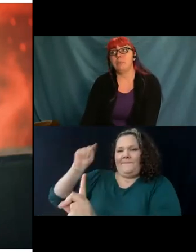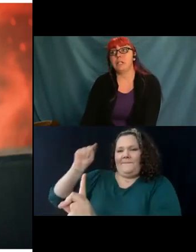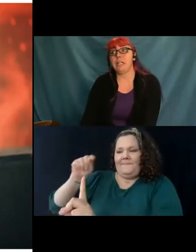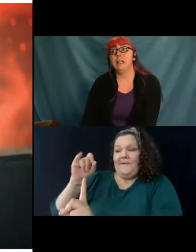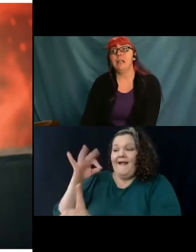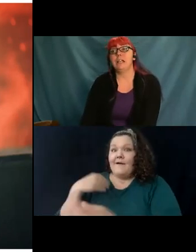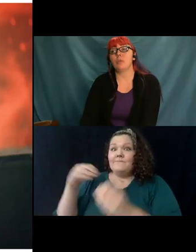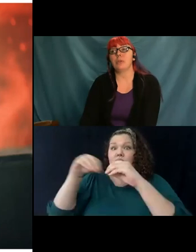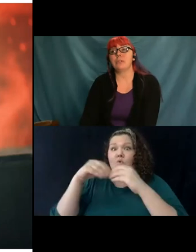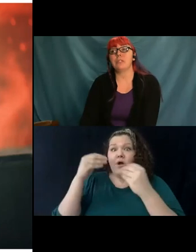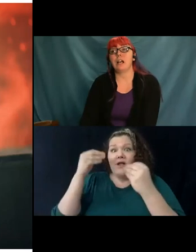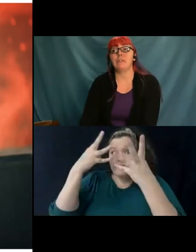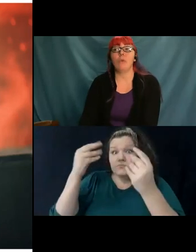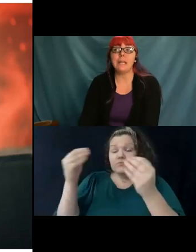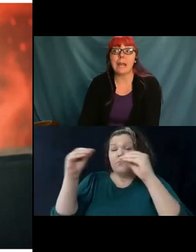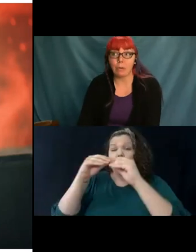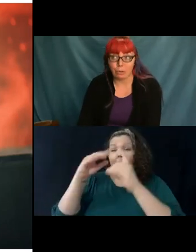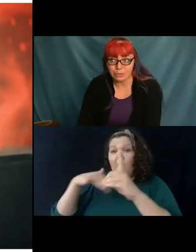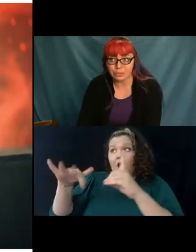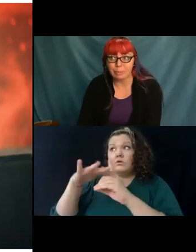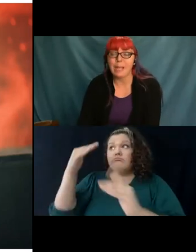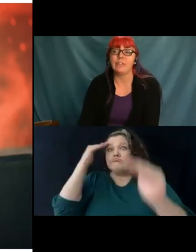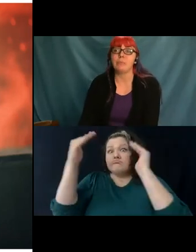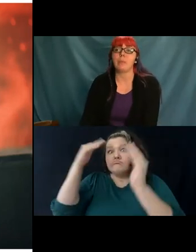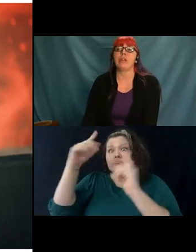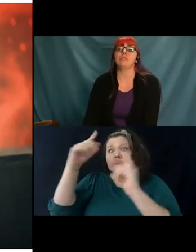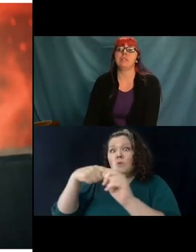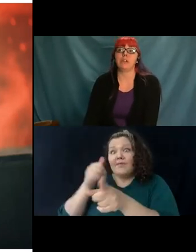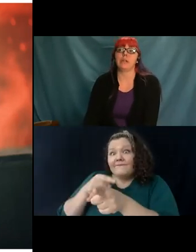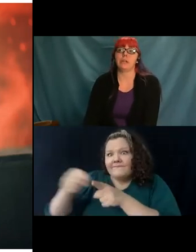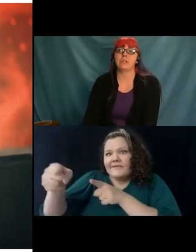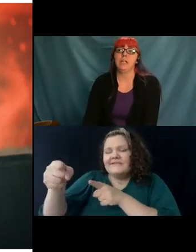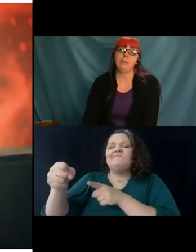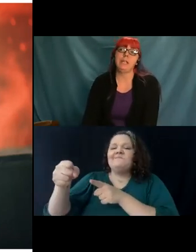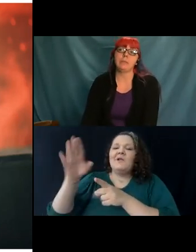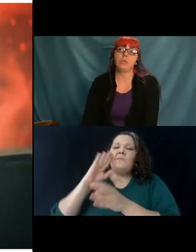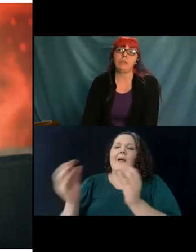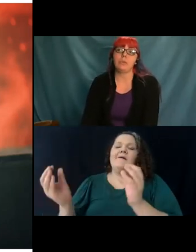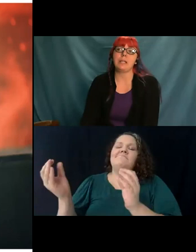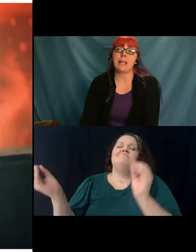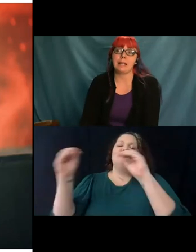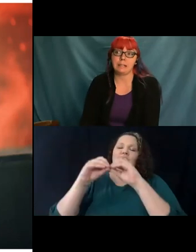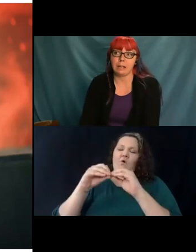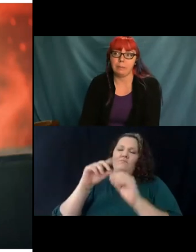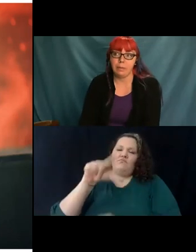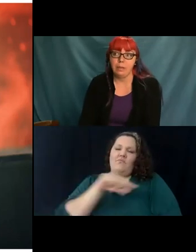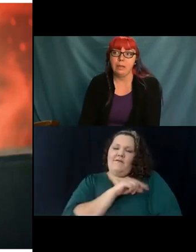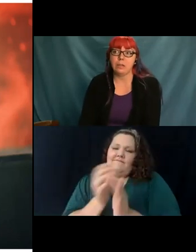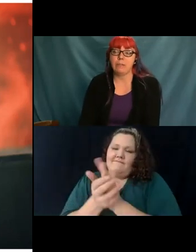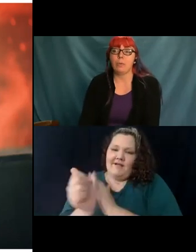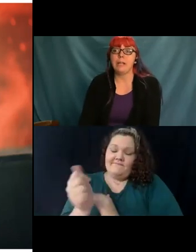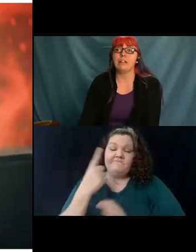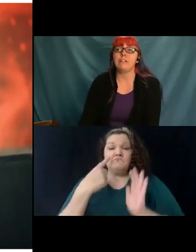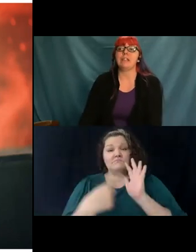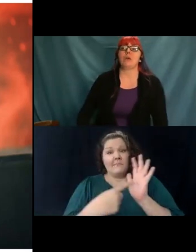Now, typically, interpreters avoid errors by having preparation materials, being able to review things ahead of time. So